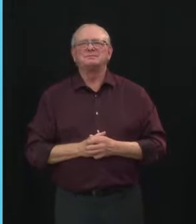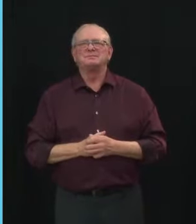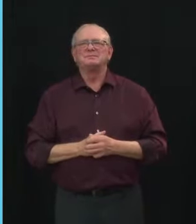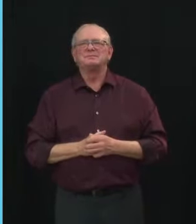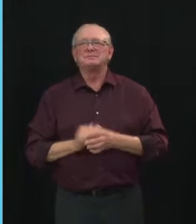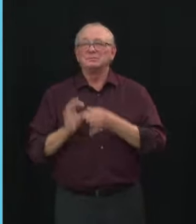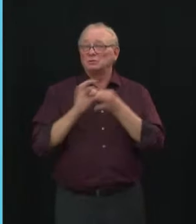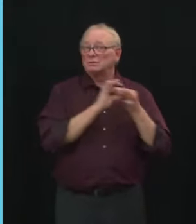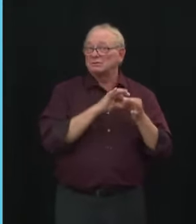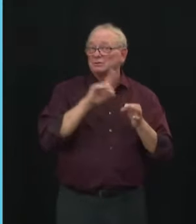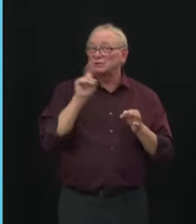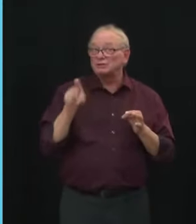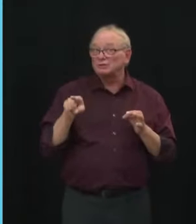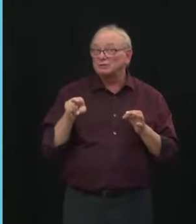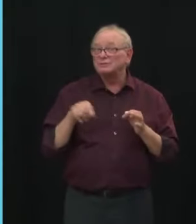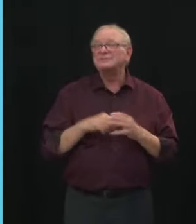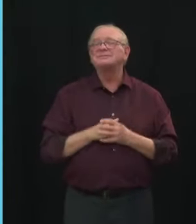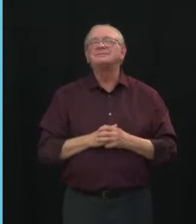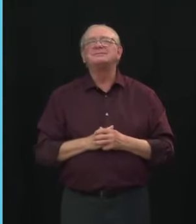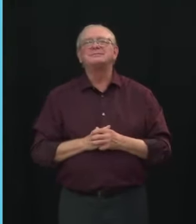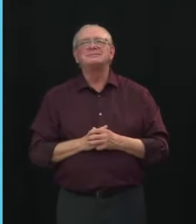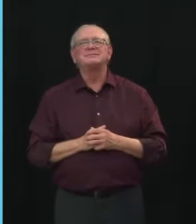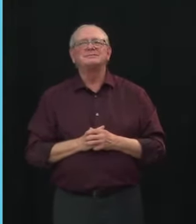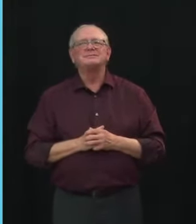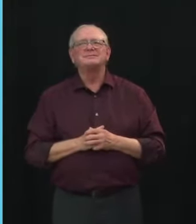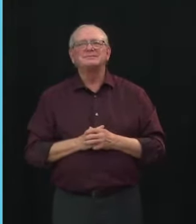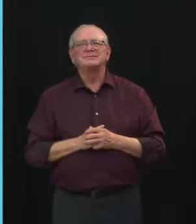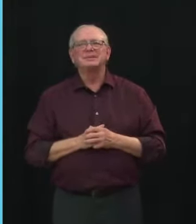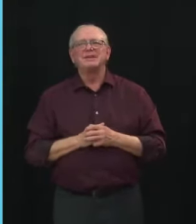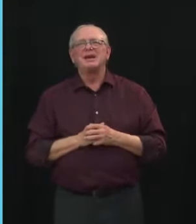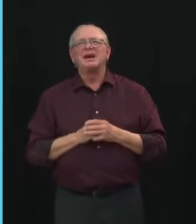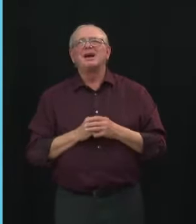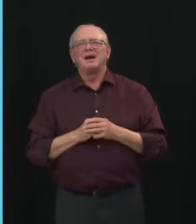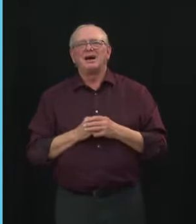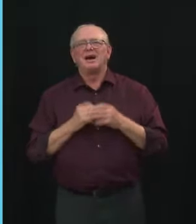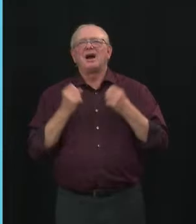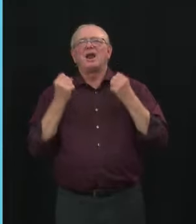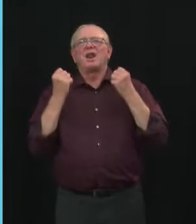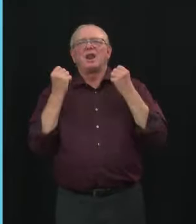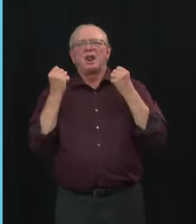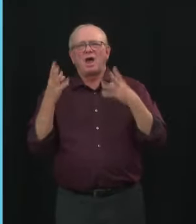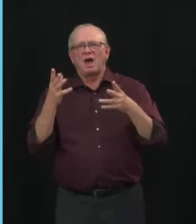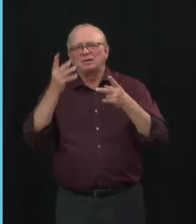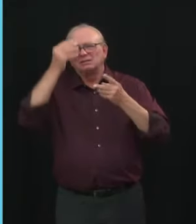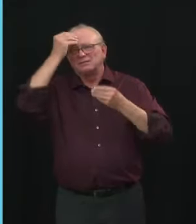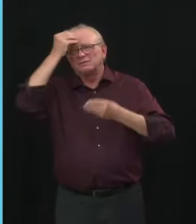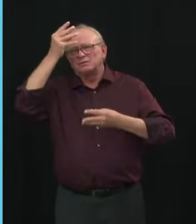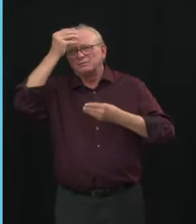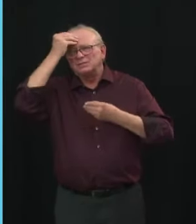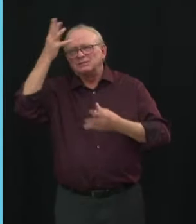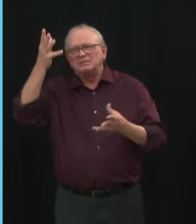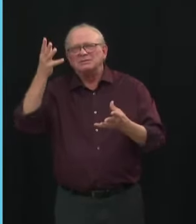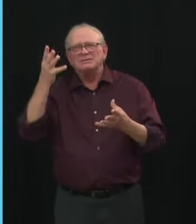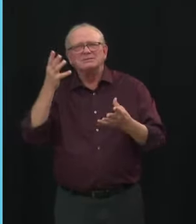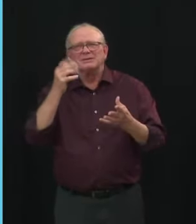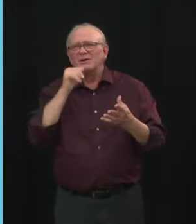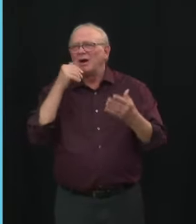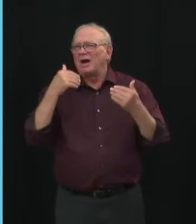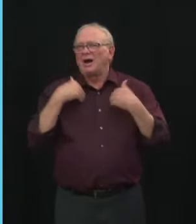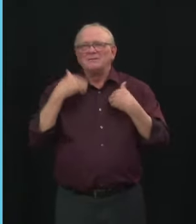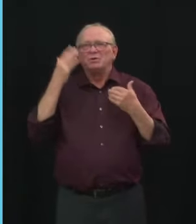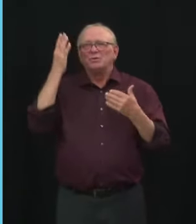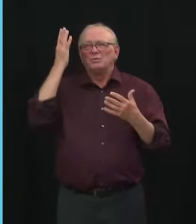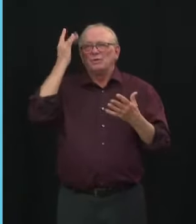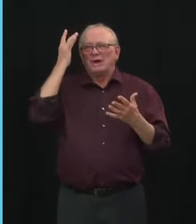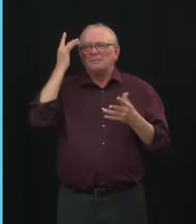of offline because people are doing the rapid testing, is there anything in the works, or was there anything discussed about